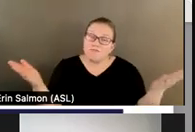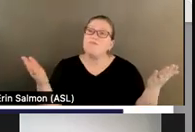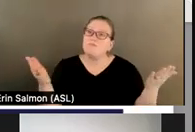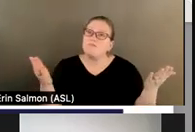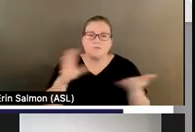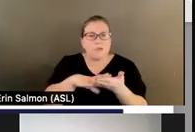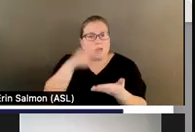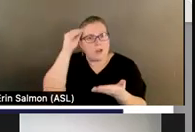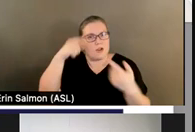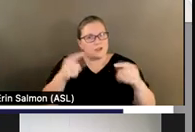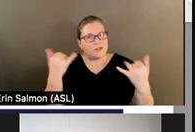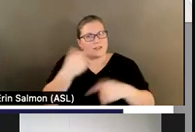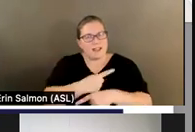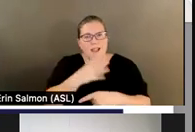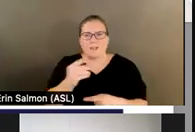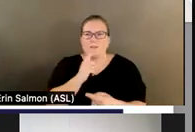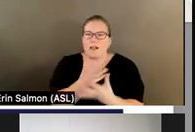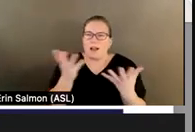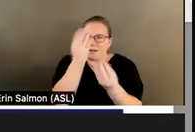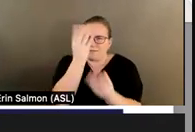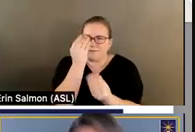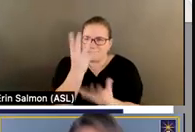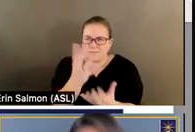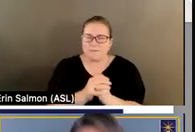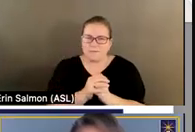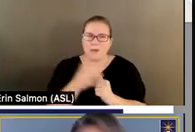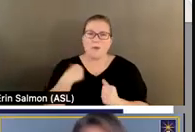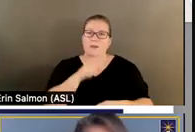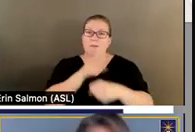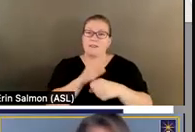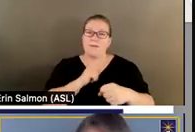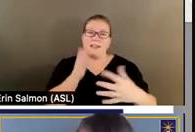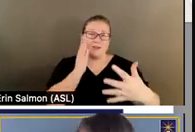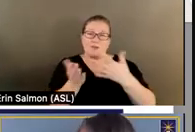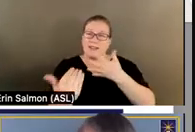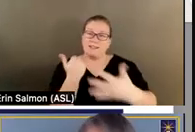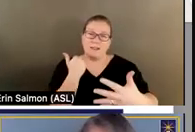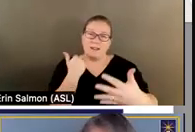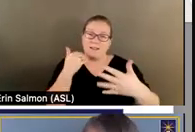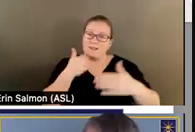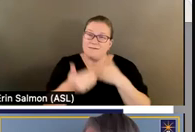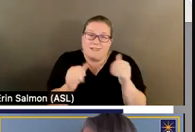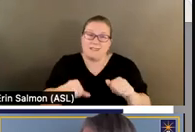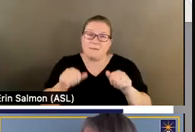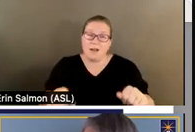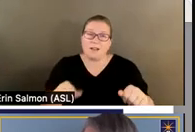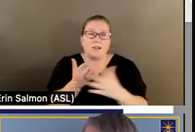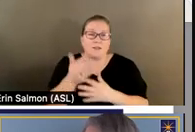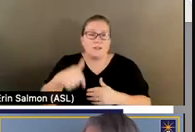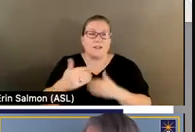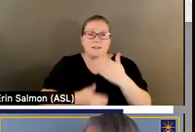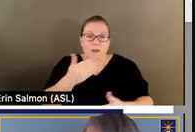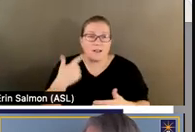and informative. We are committed to being as transparent as possible through this process as we continue to grow and